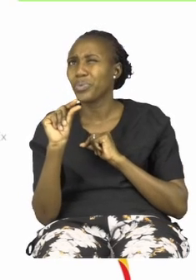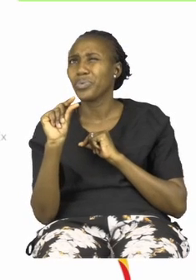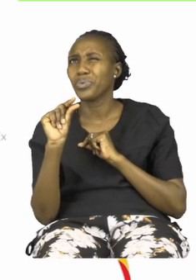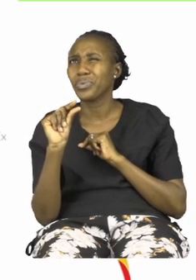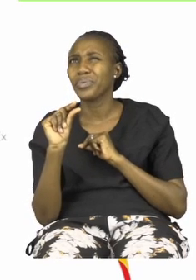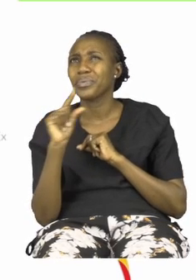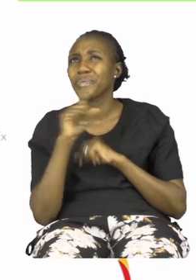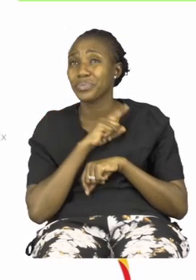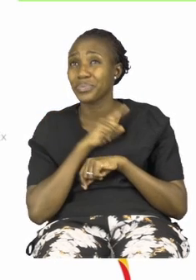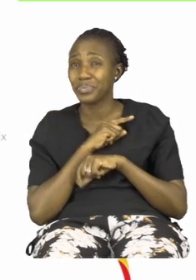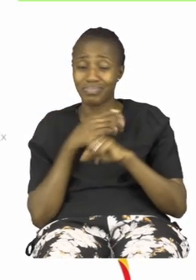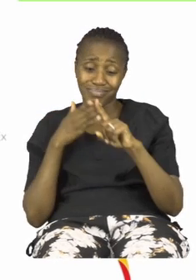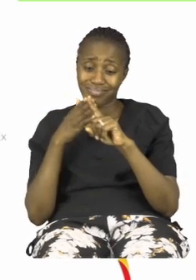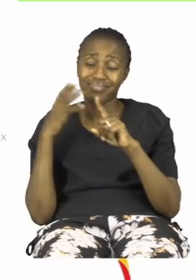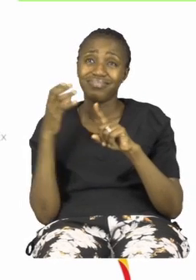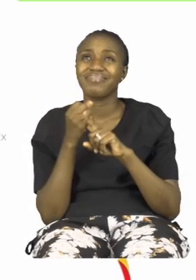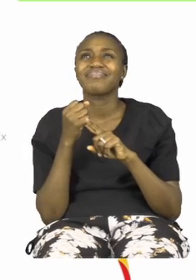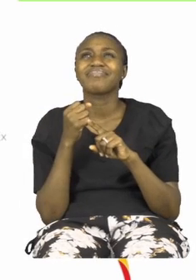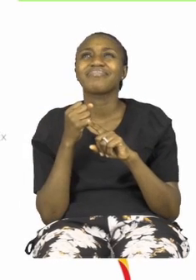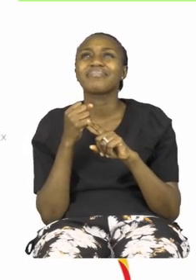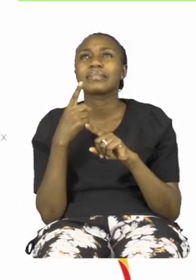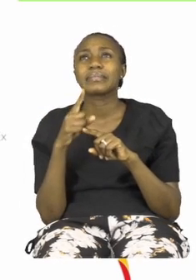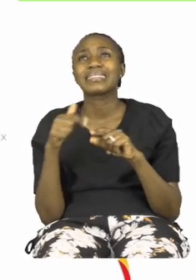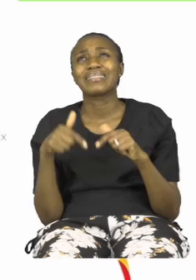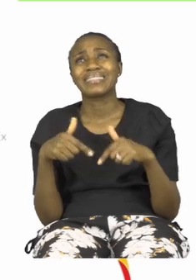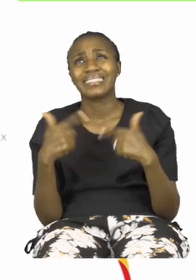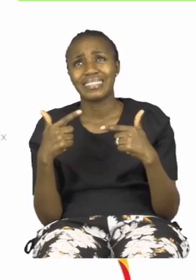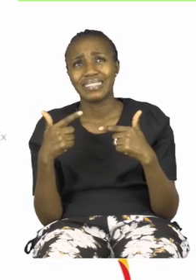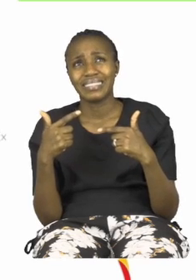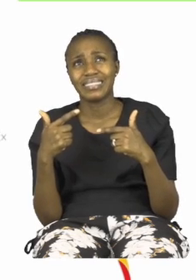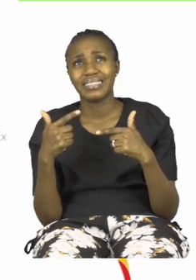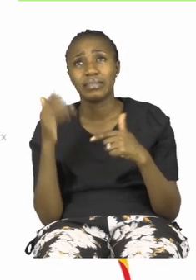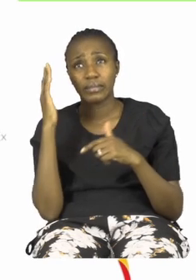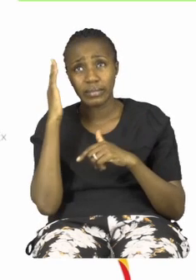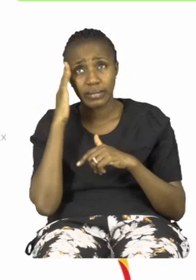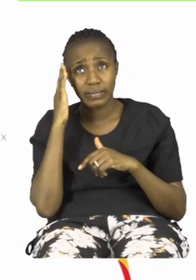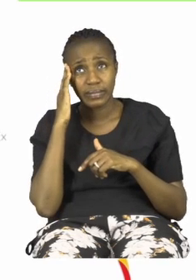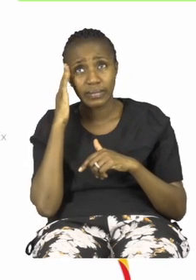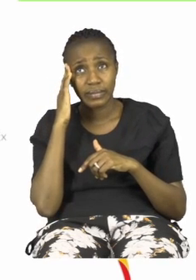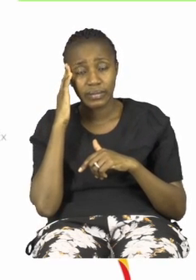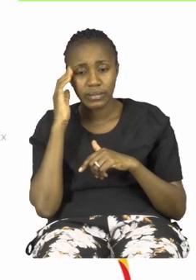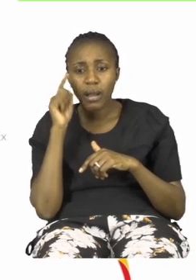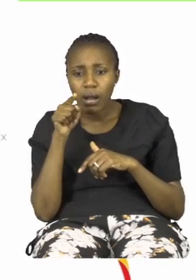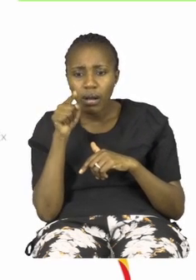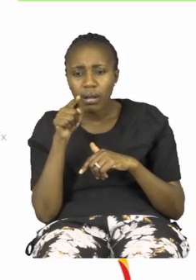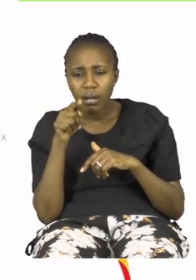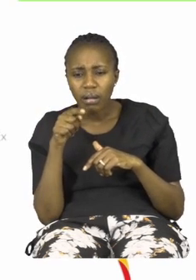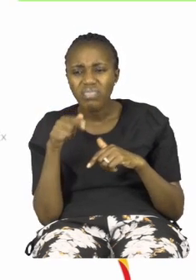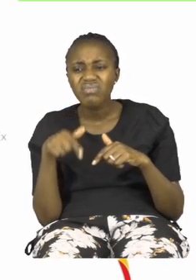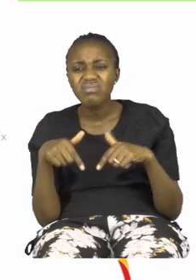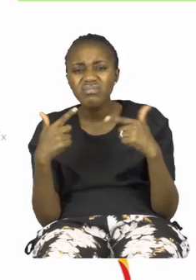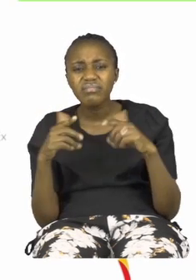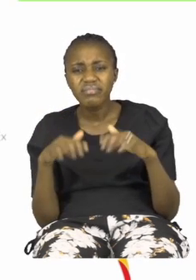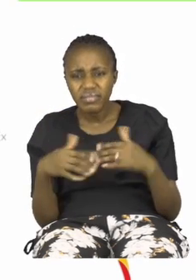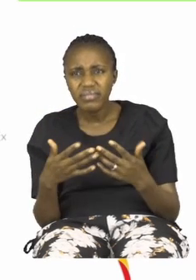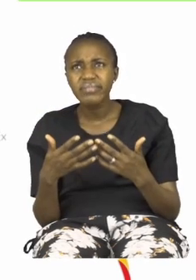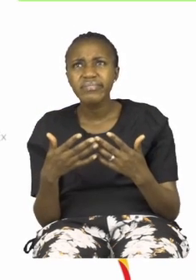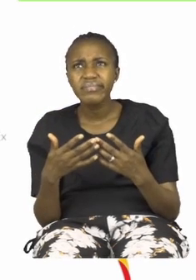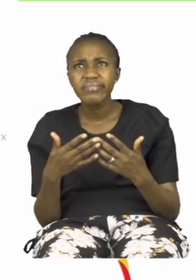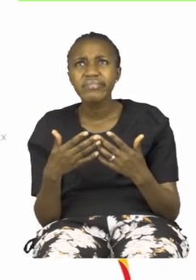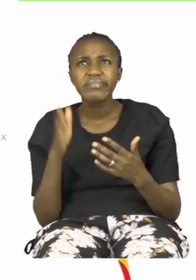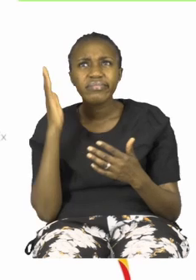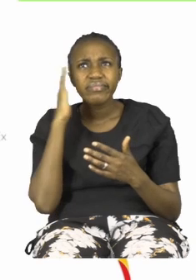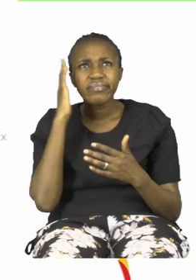Now with gaming, it's a little more complex, because now you have to know the game mechanics itself. Yeah. So you have to know things like